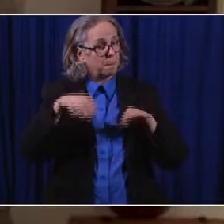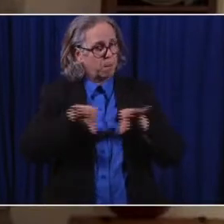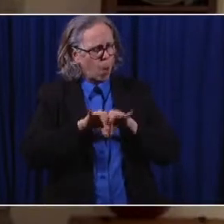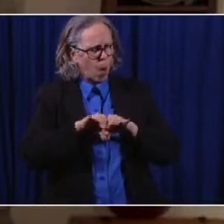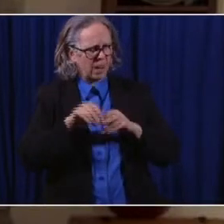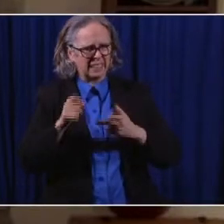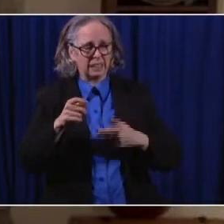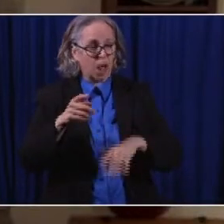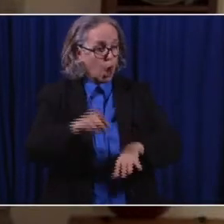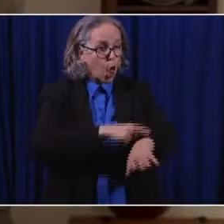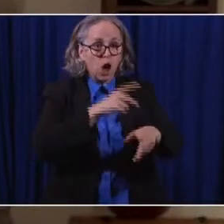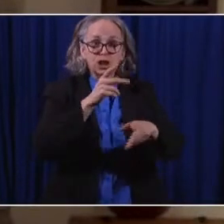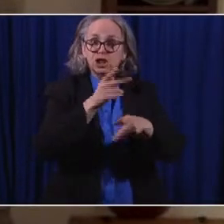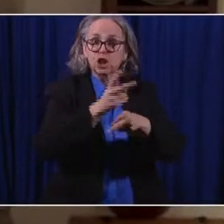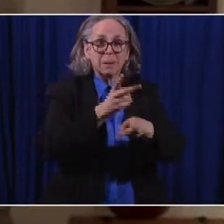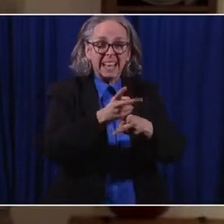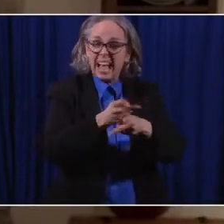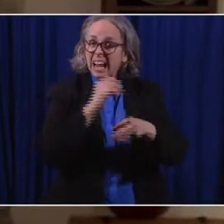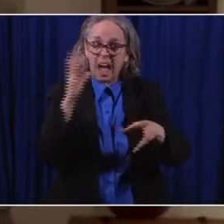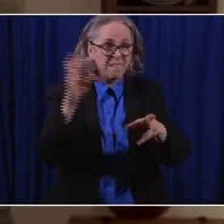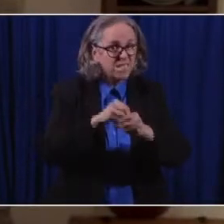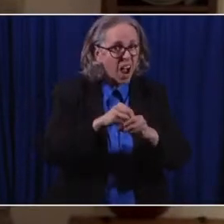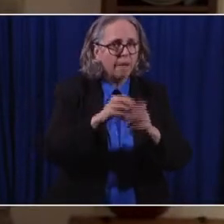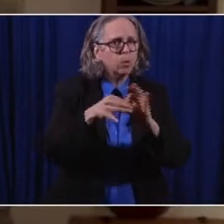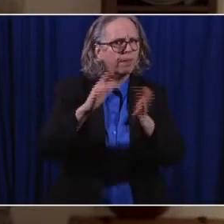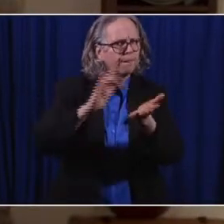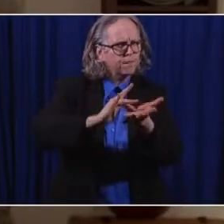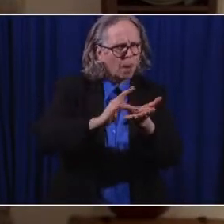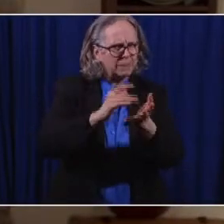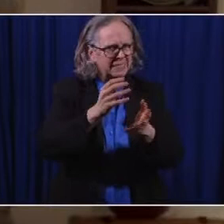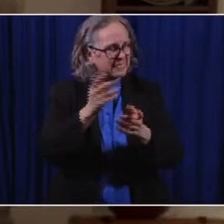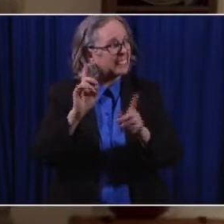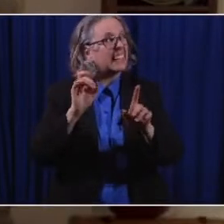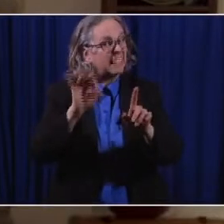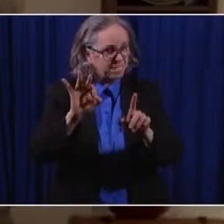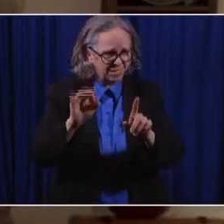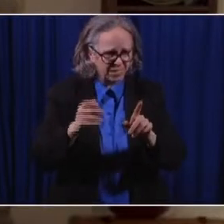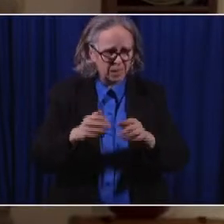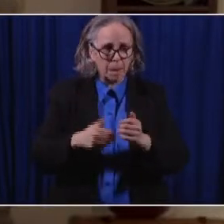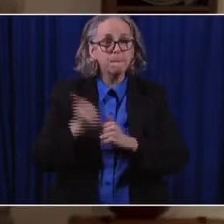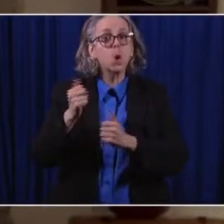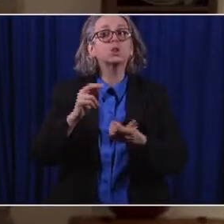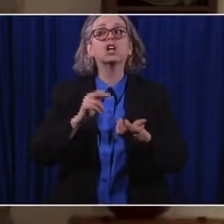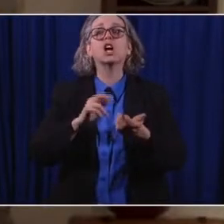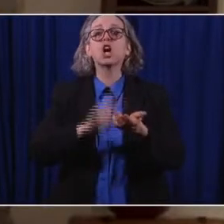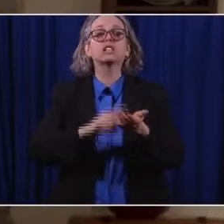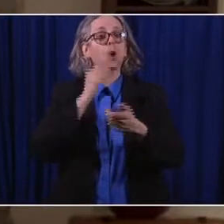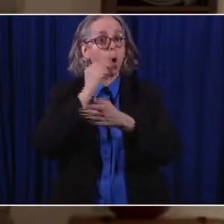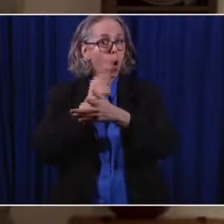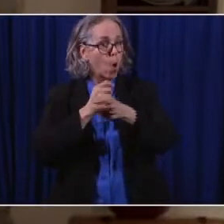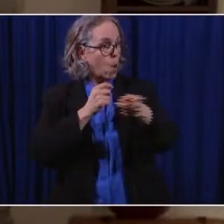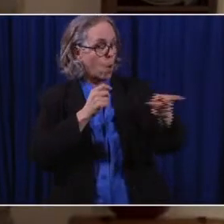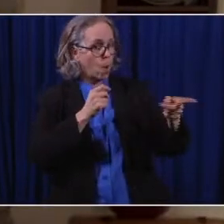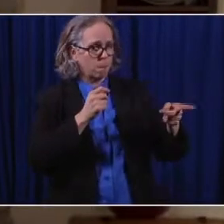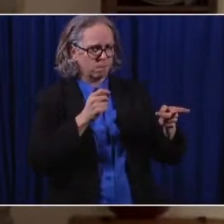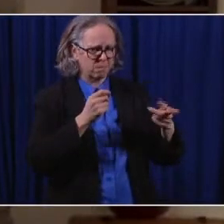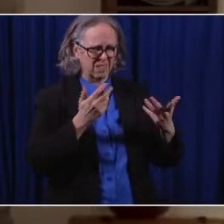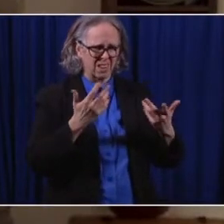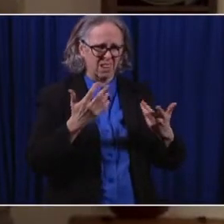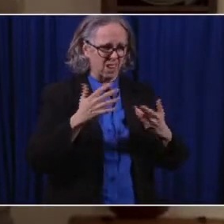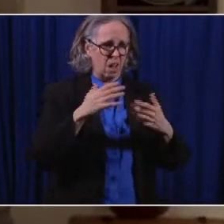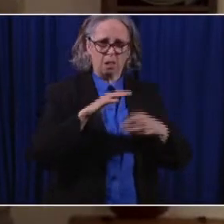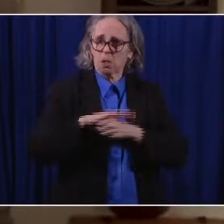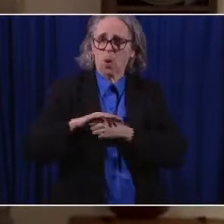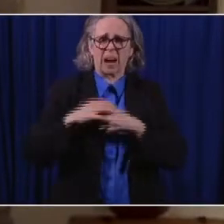nursing homes will not be handled by the local health department, but only those who have not registered, who have not